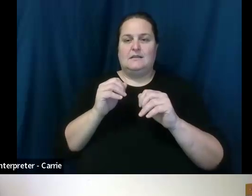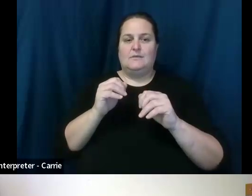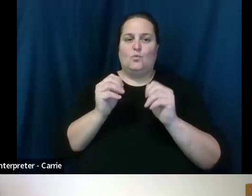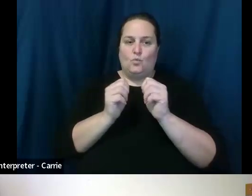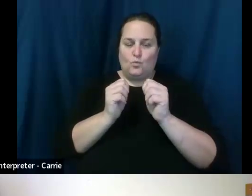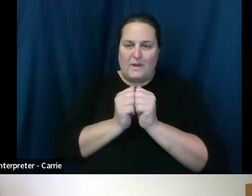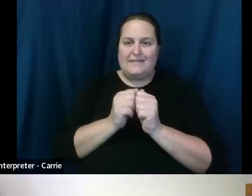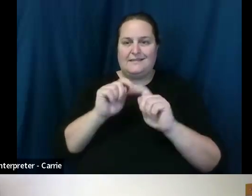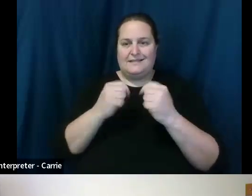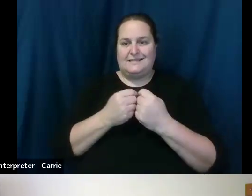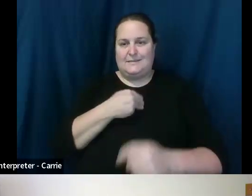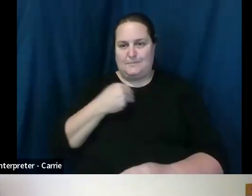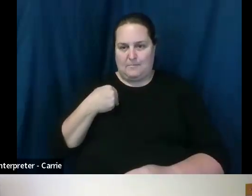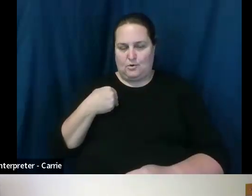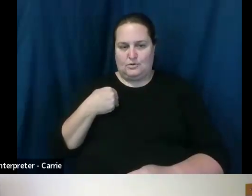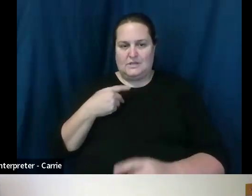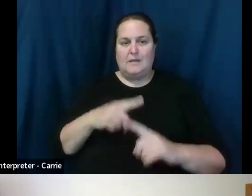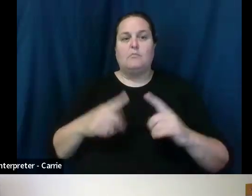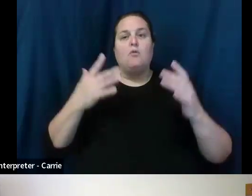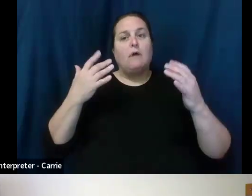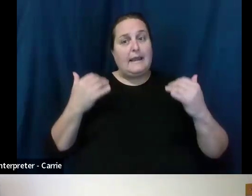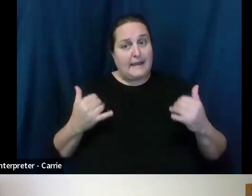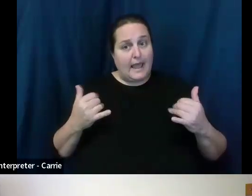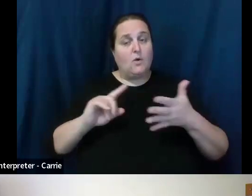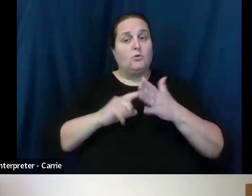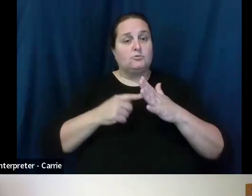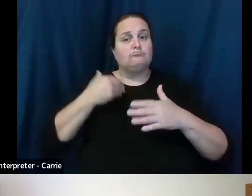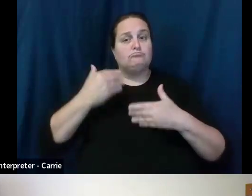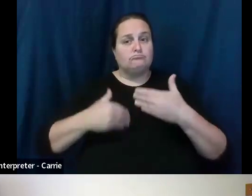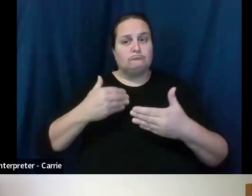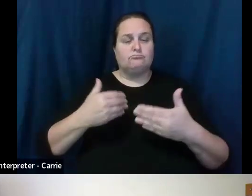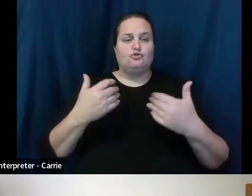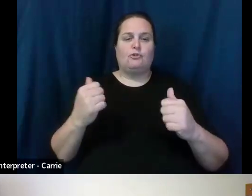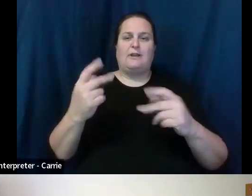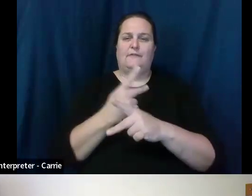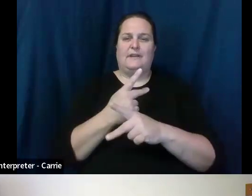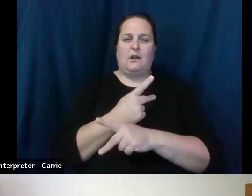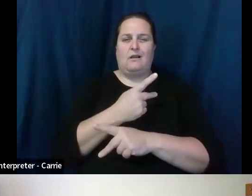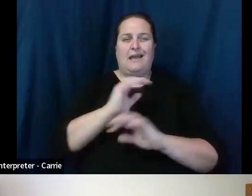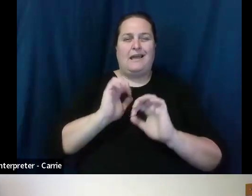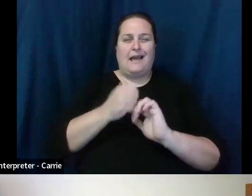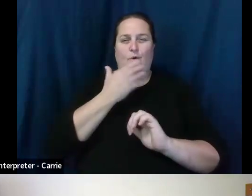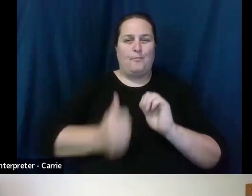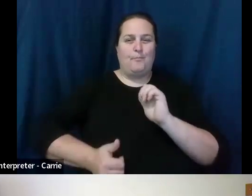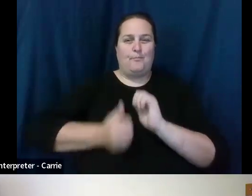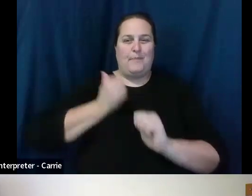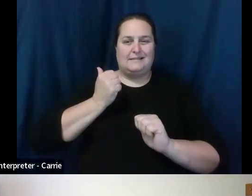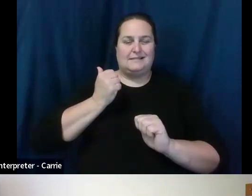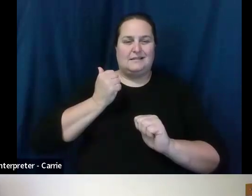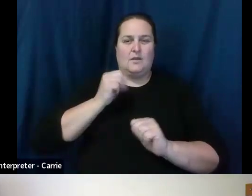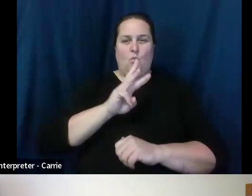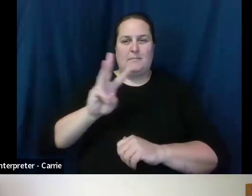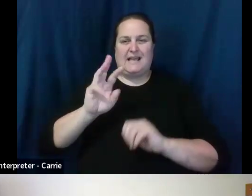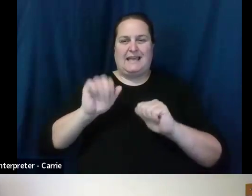Gotcha. But currently we're in the process of trying to figure out the best way to make the website accessible to